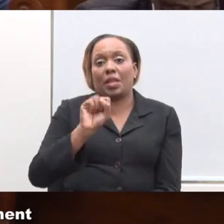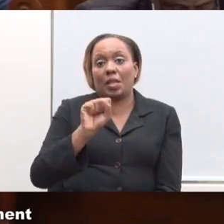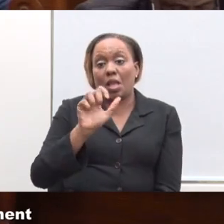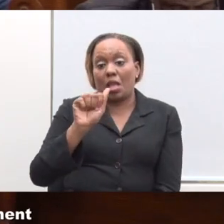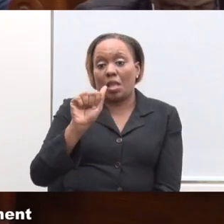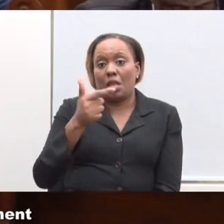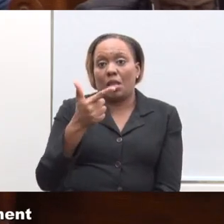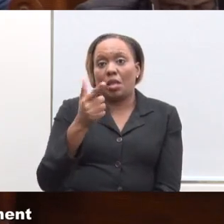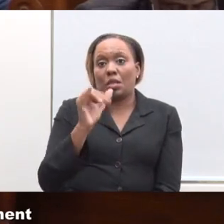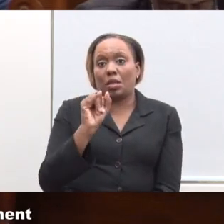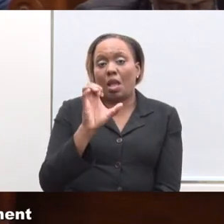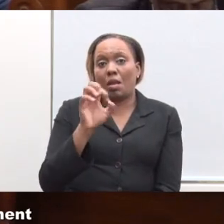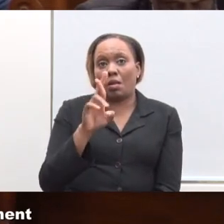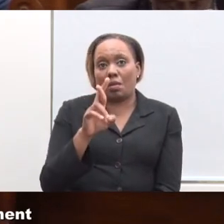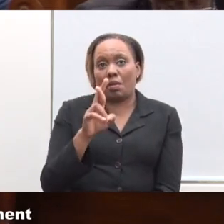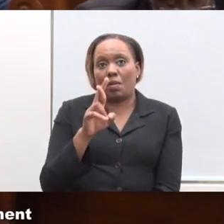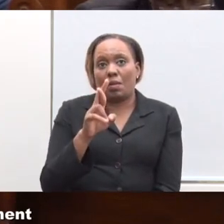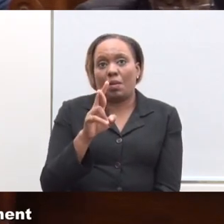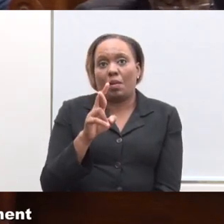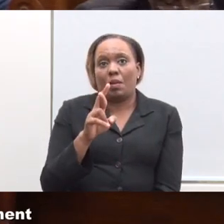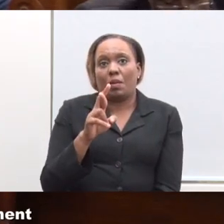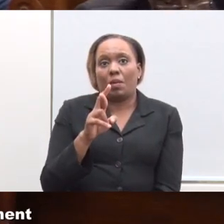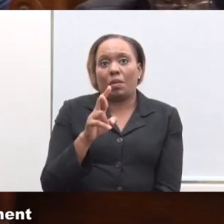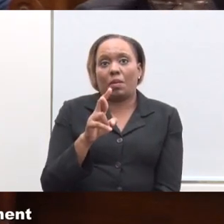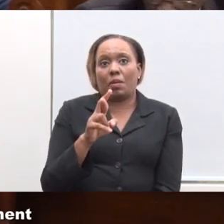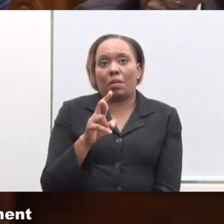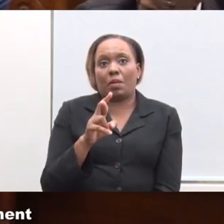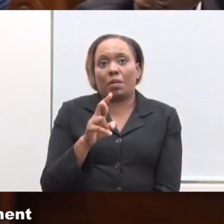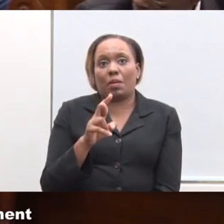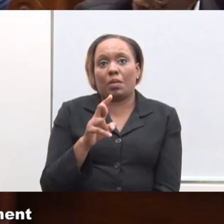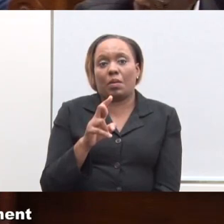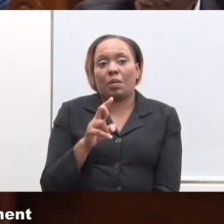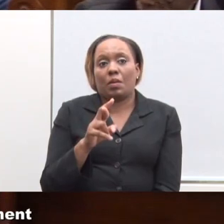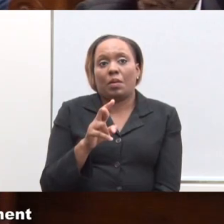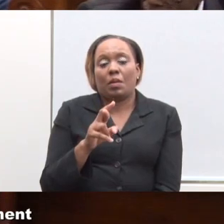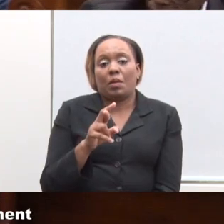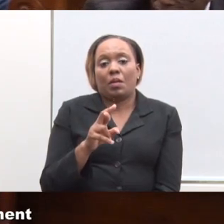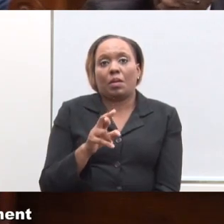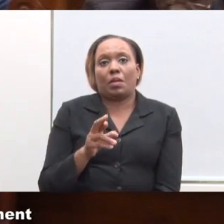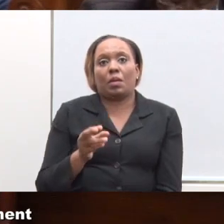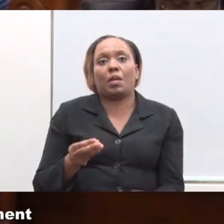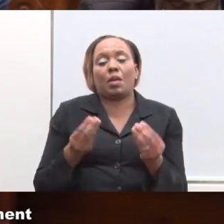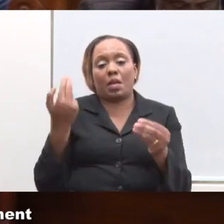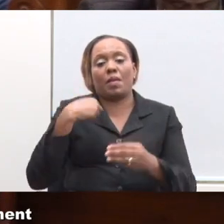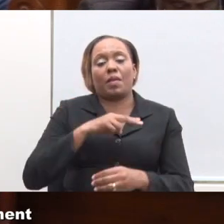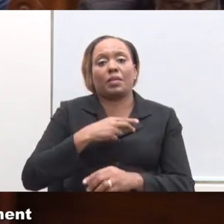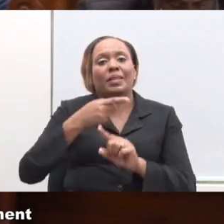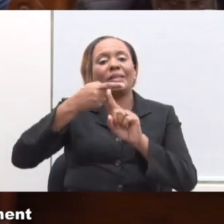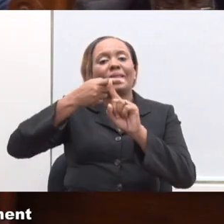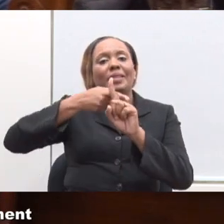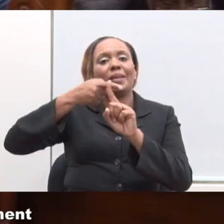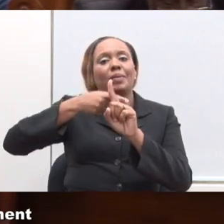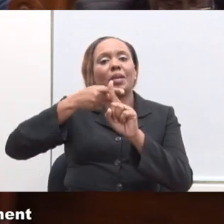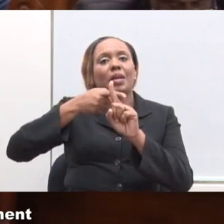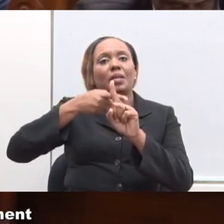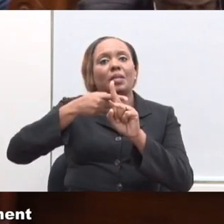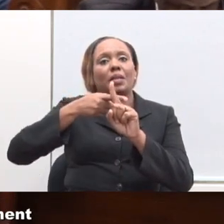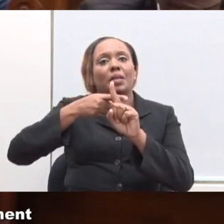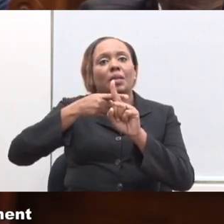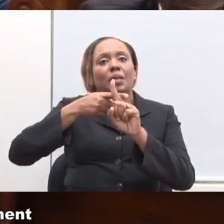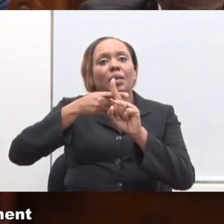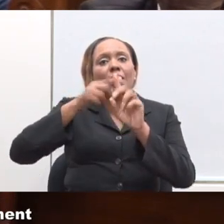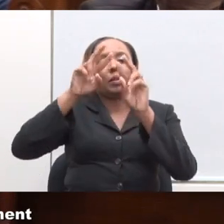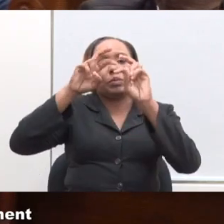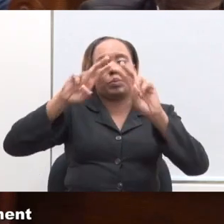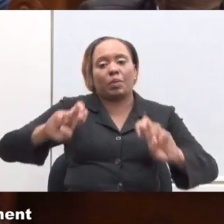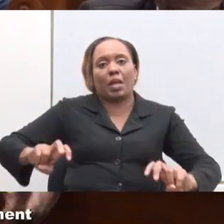donated the temperature scanners for the airports and for the airport and the